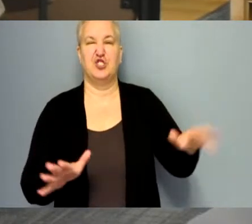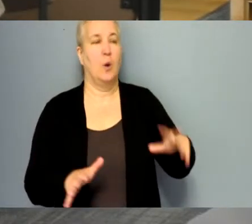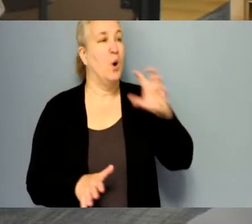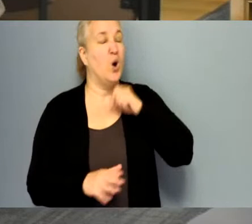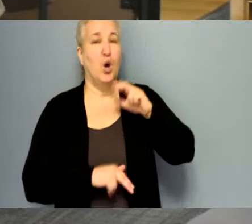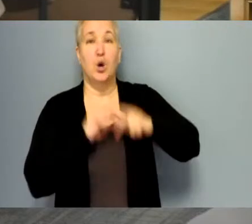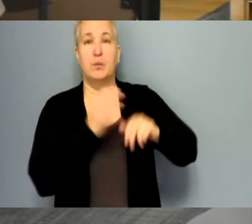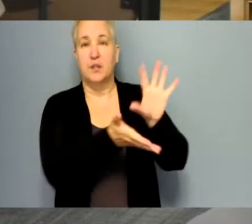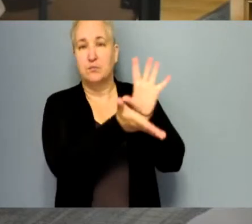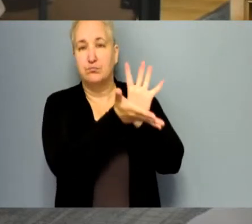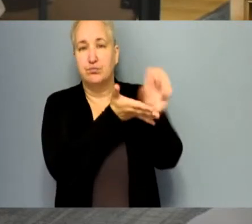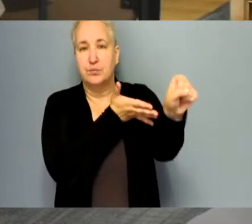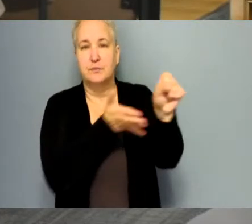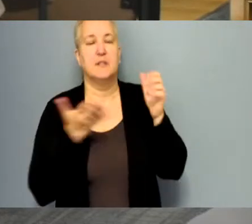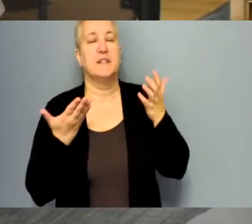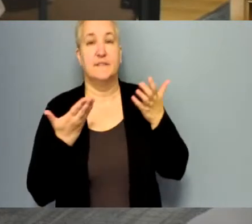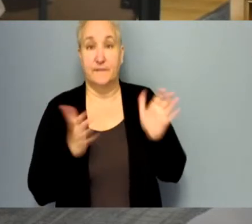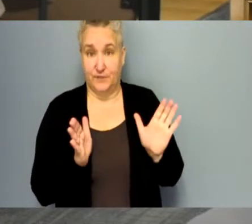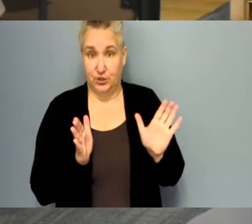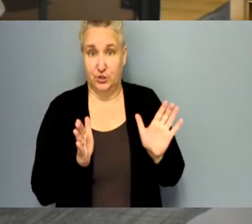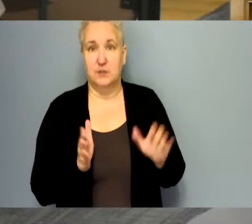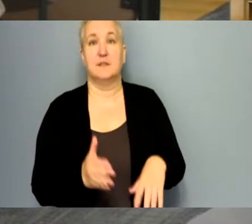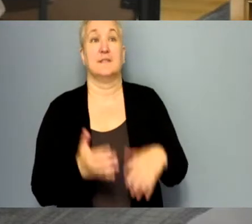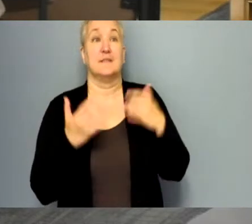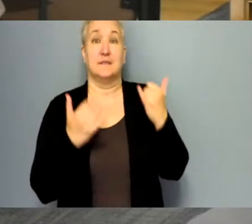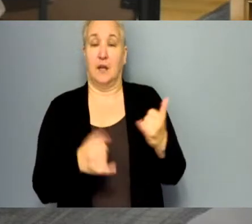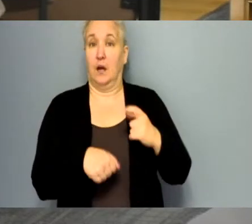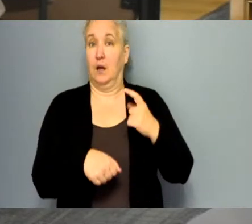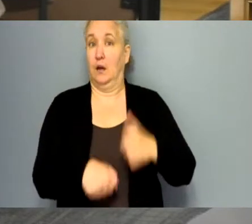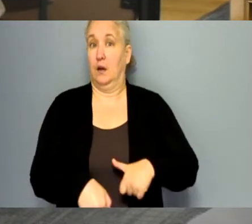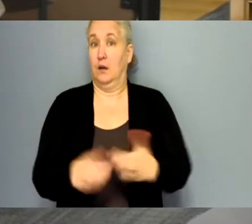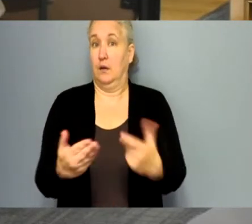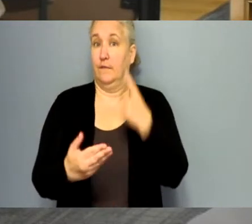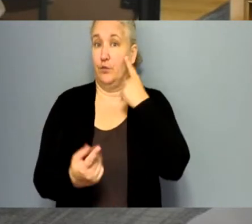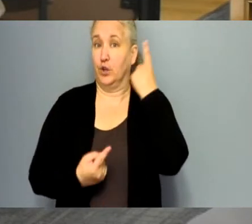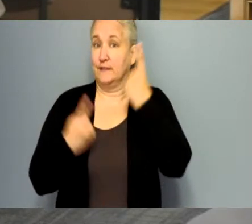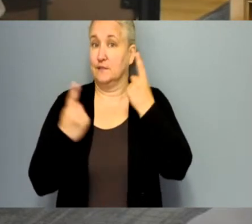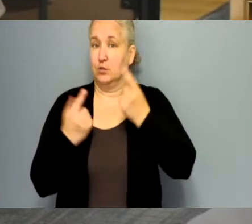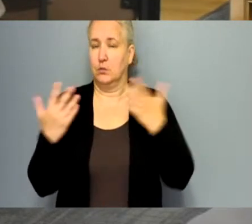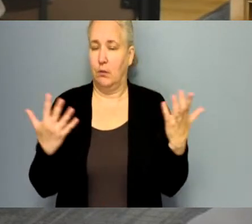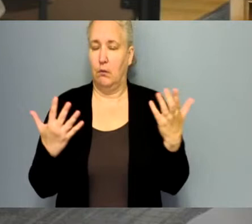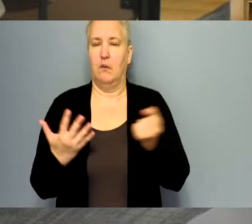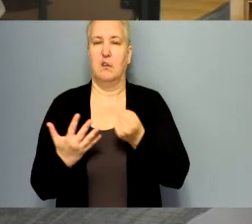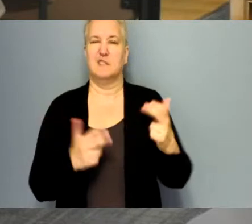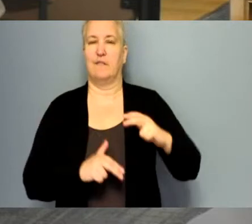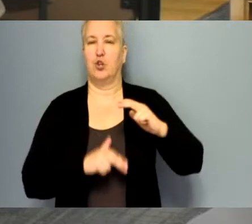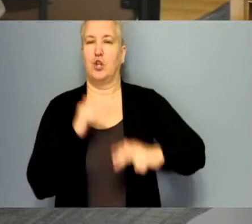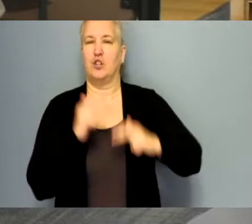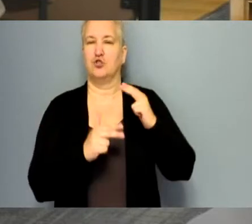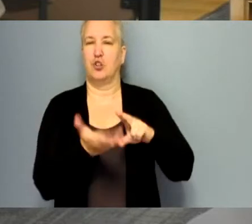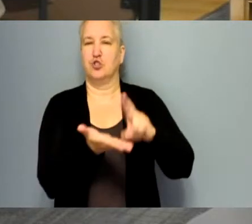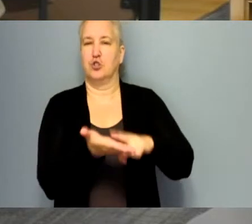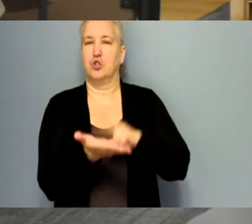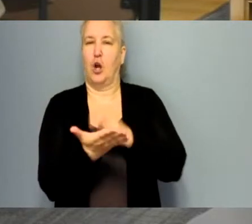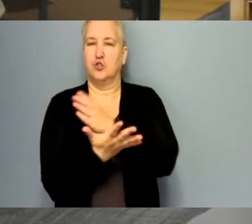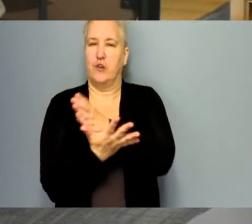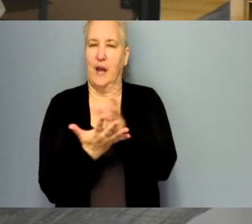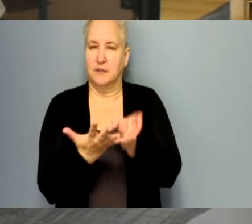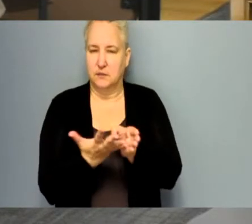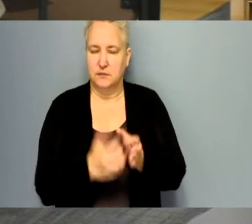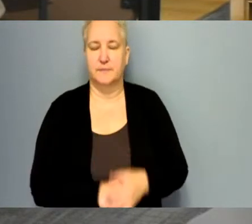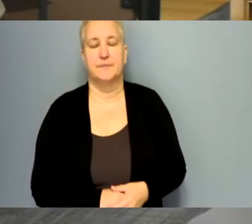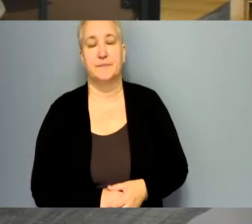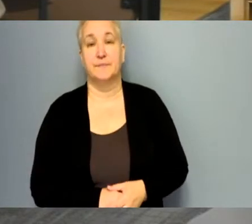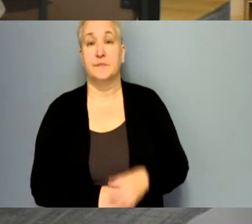been completed, and then up for consideration today are several construction contracts. In terms